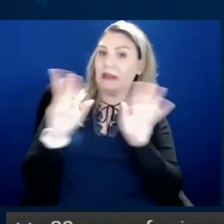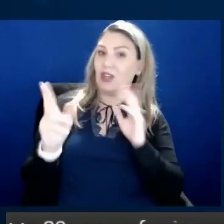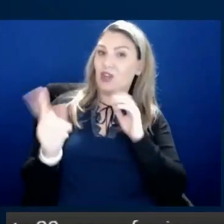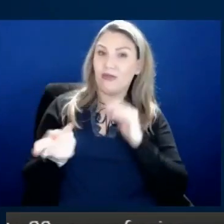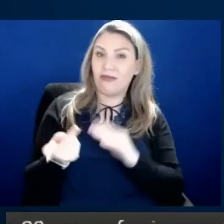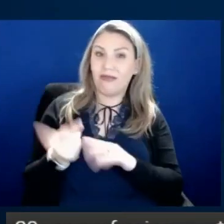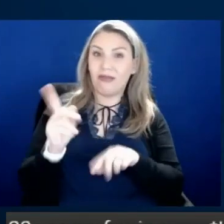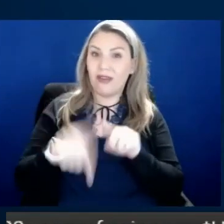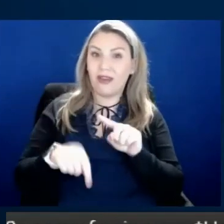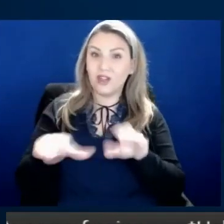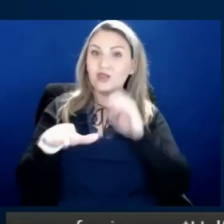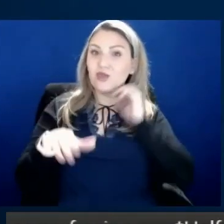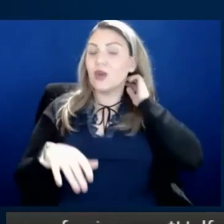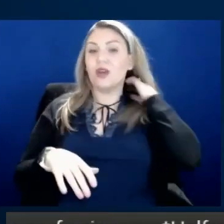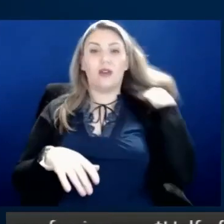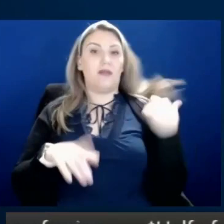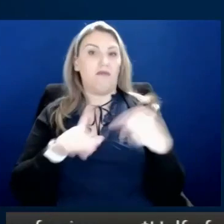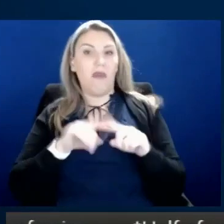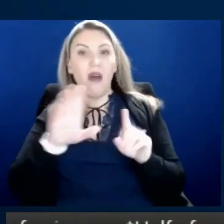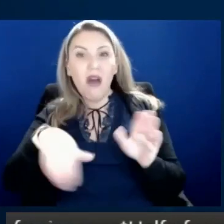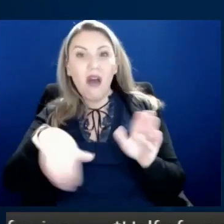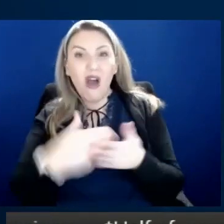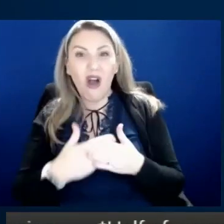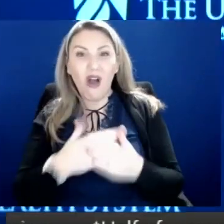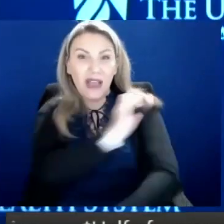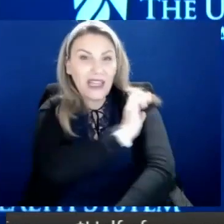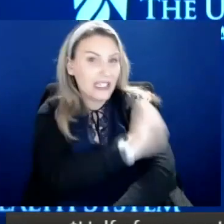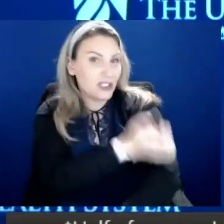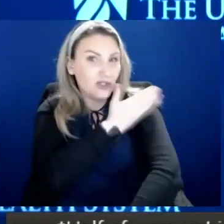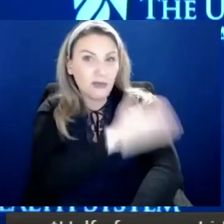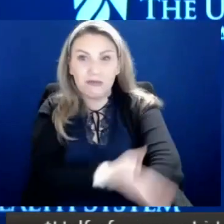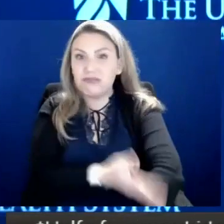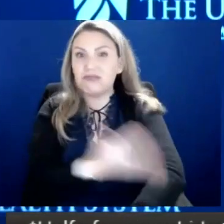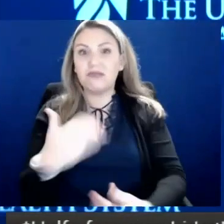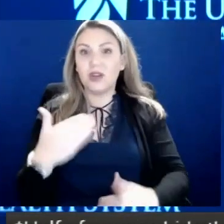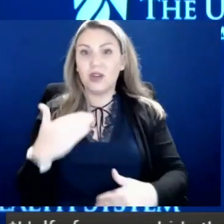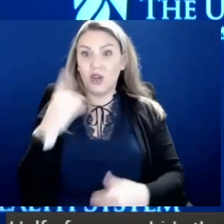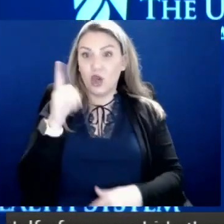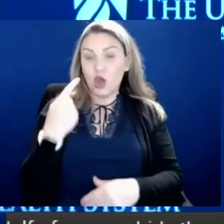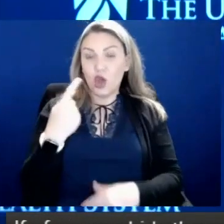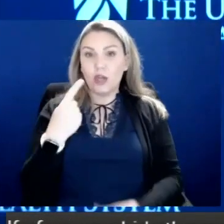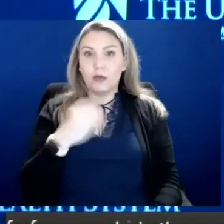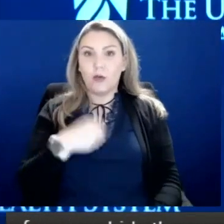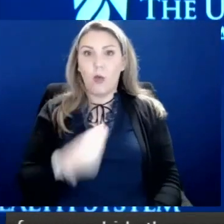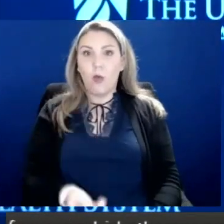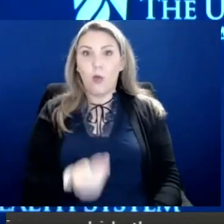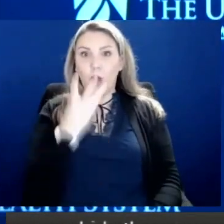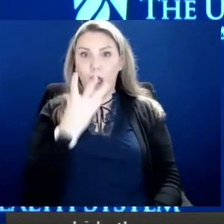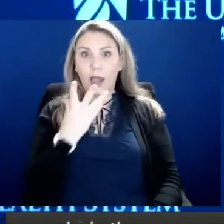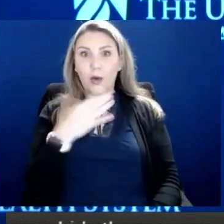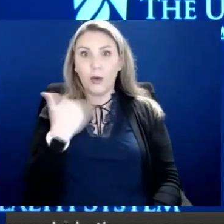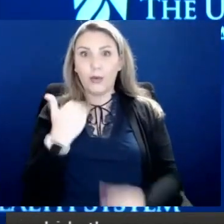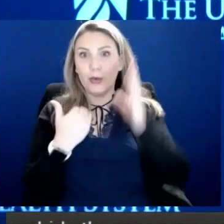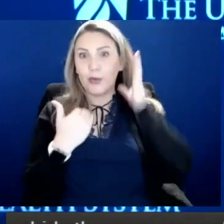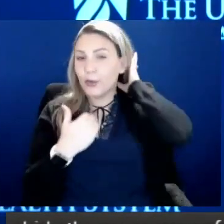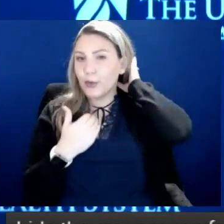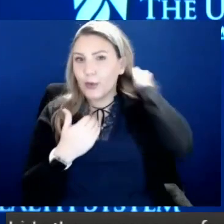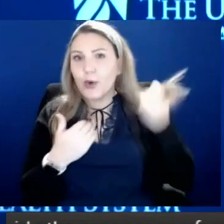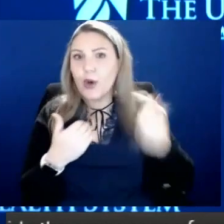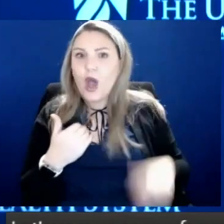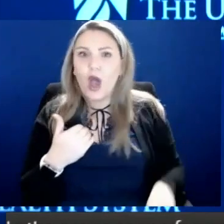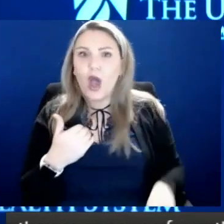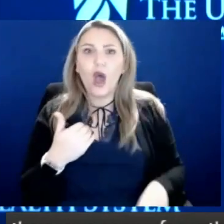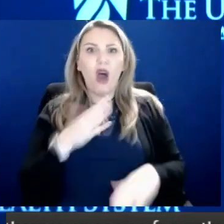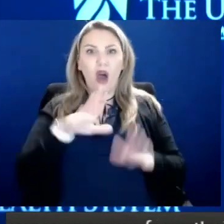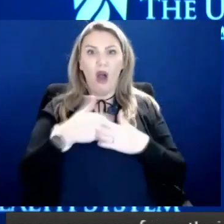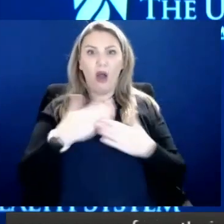it took every ounce of energy, and I came out, and you were like, you look pale. You told me I looked wiped out. It took every ounce of energy to get